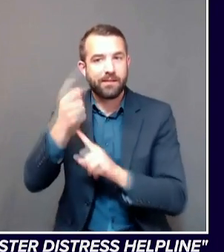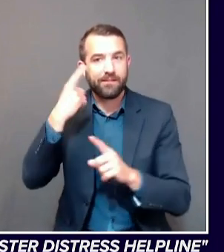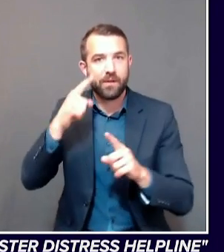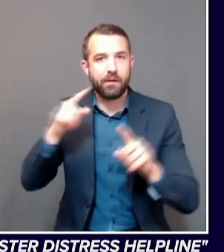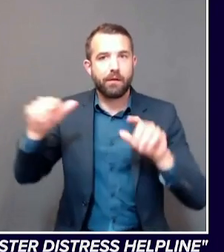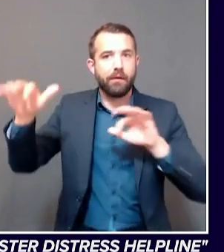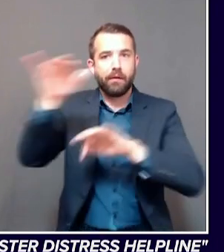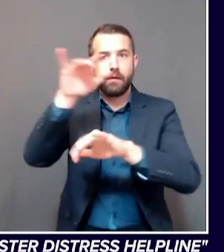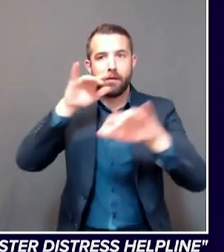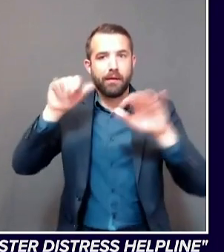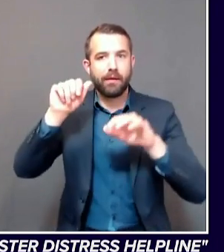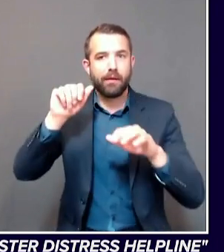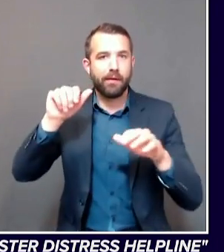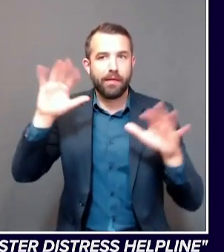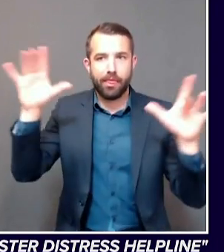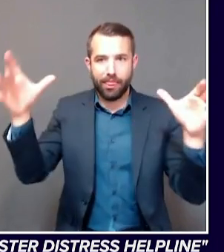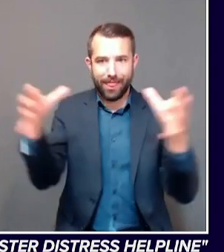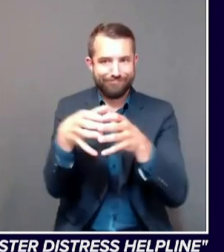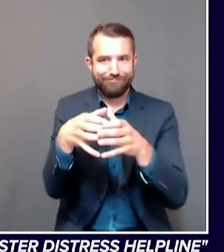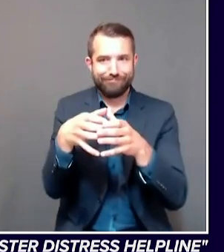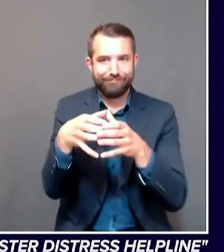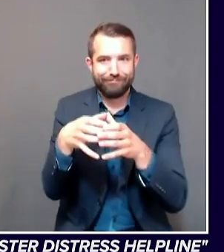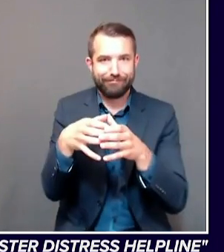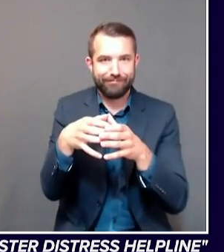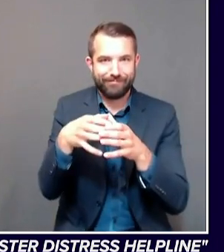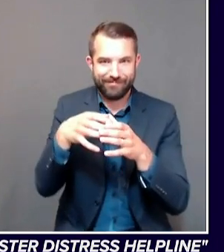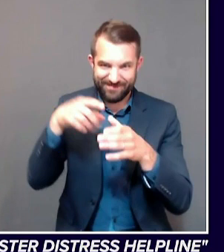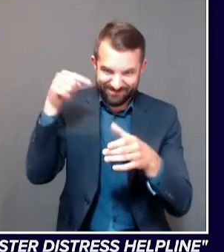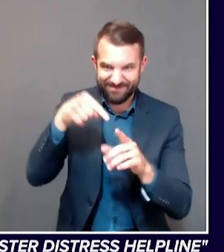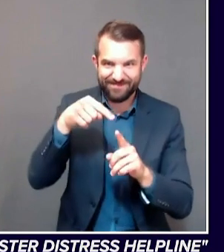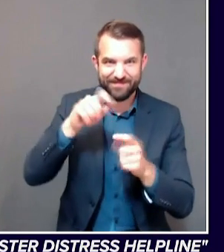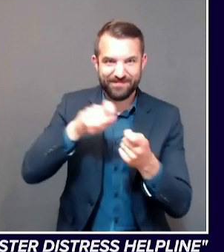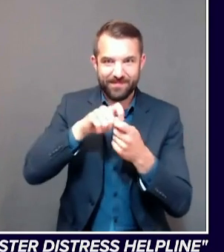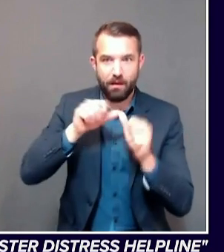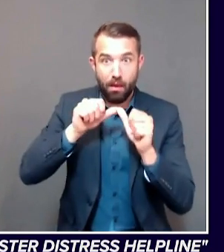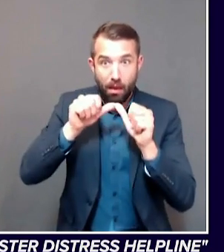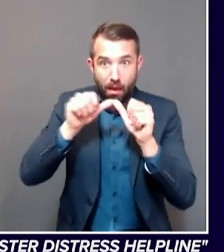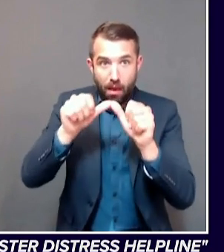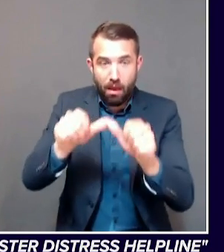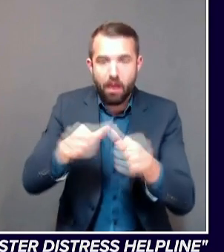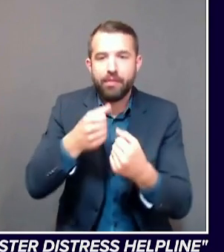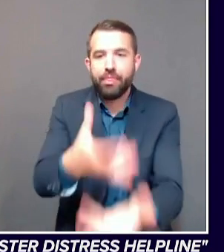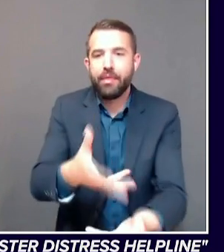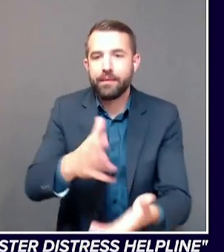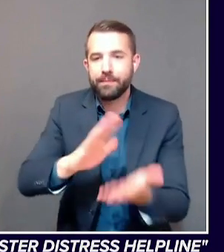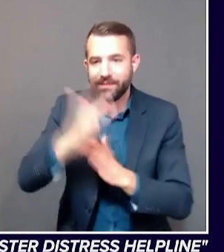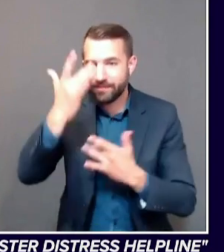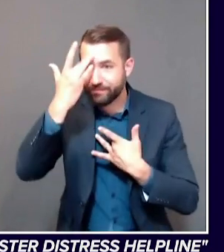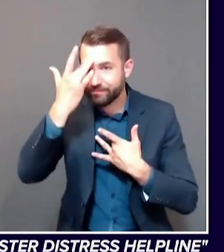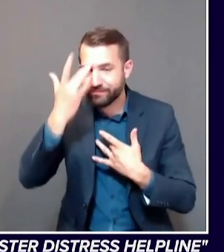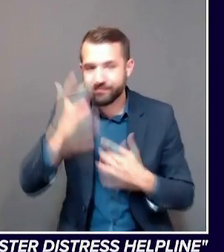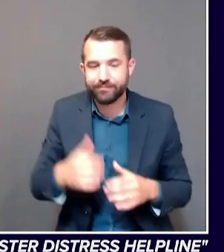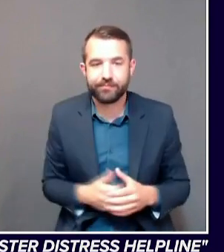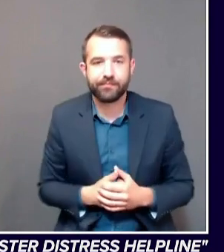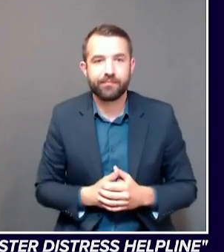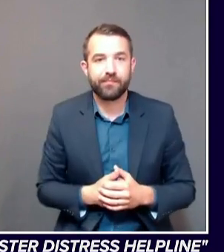if concentrated for a long enough period of time, can cause some folks to get ill. That's one hypothesis that we're looking